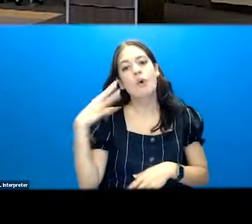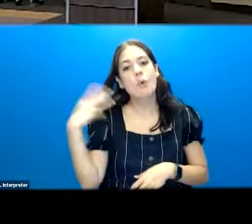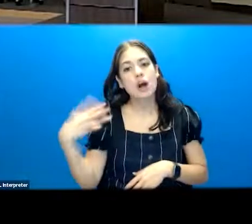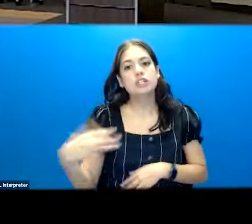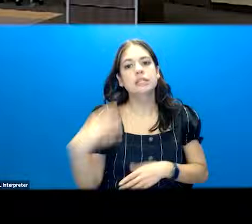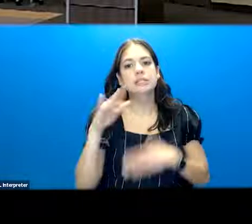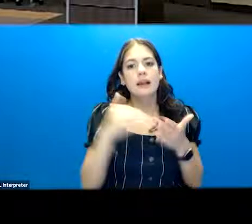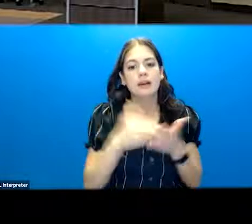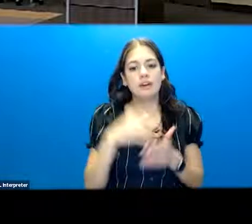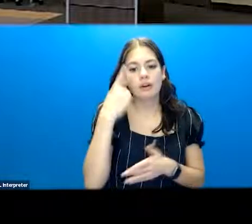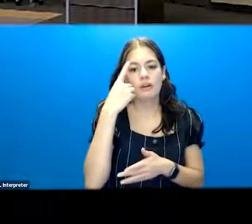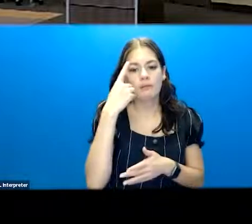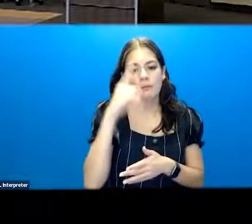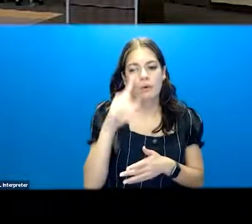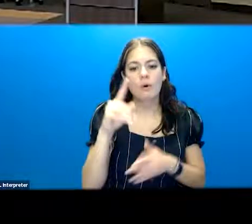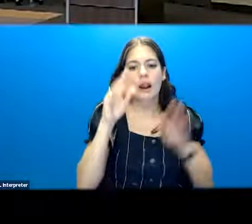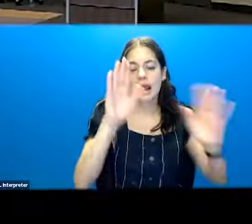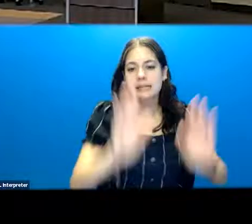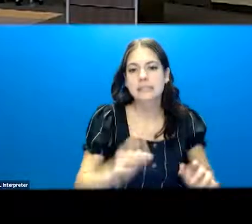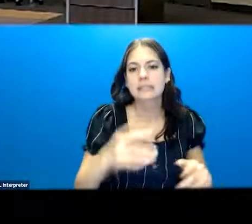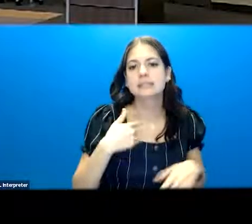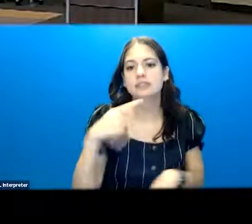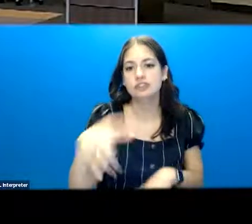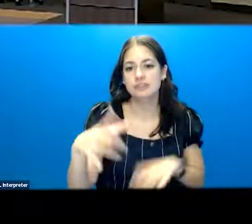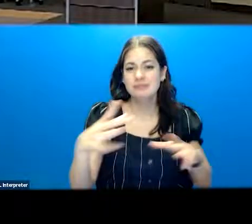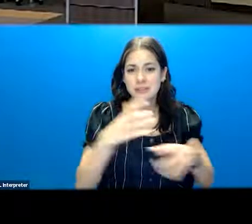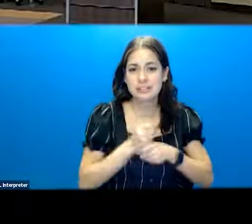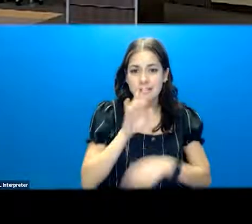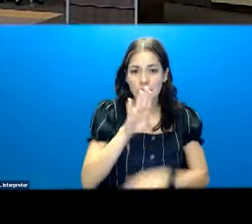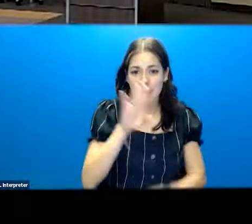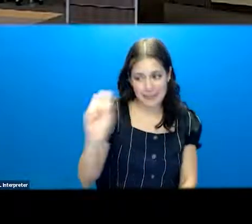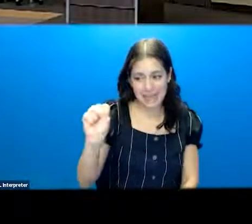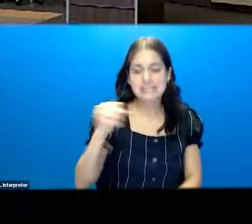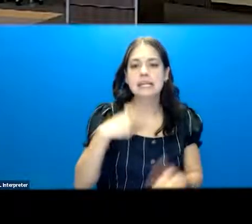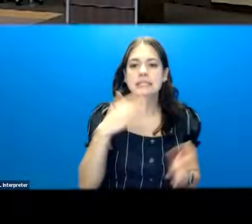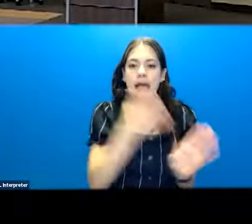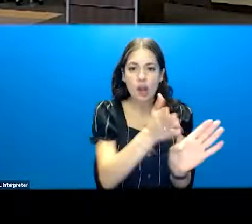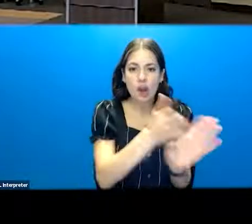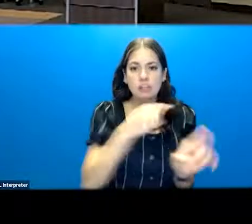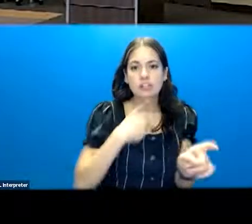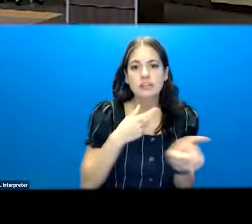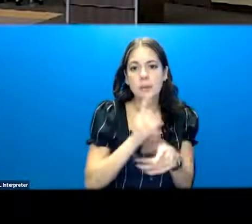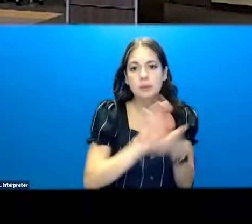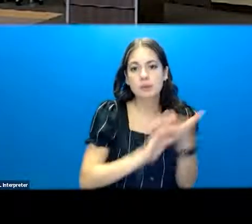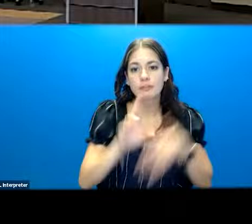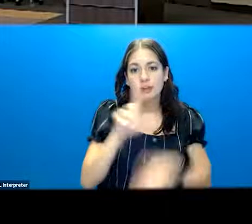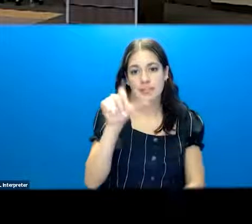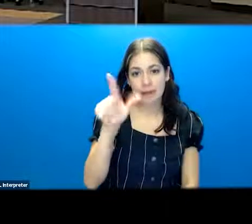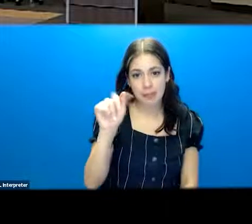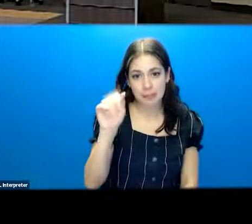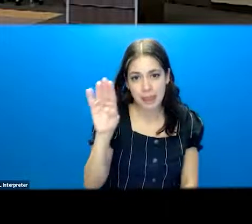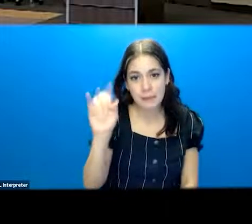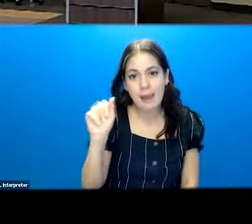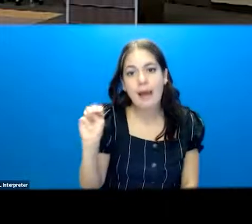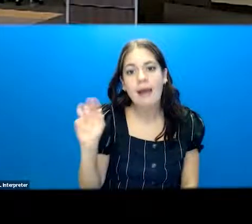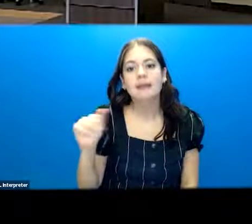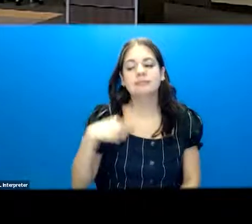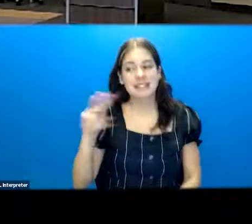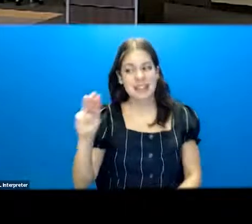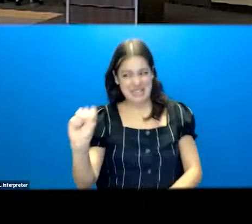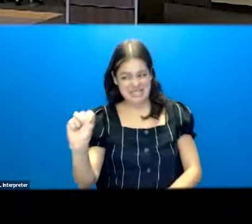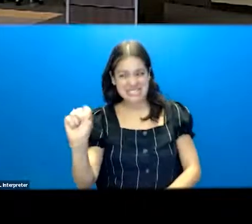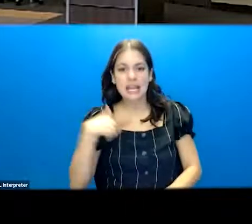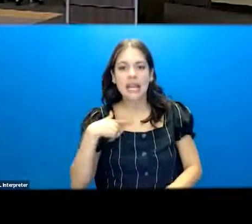in Early Psychosis. She received her BS in psychology from the University of Alabama at Birmingham, an MS in